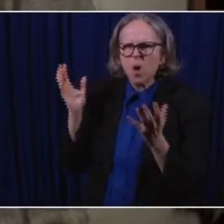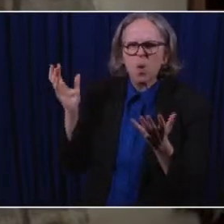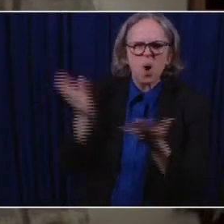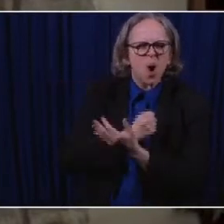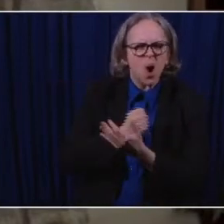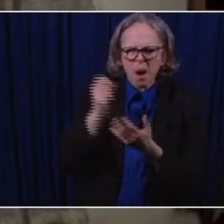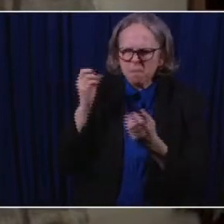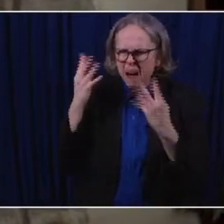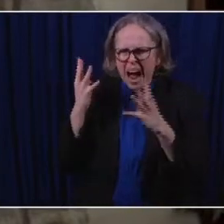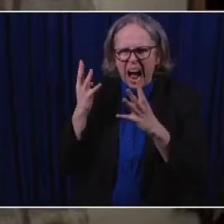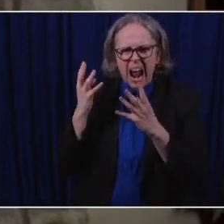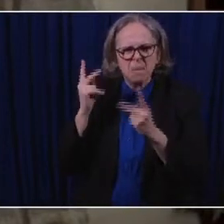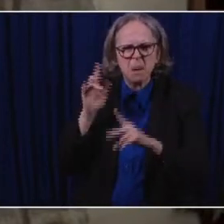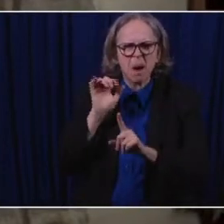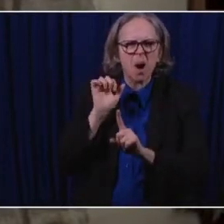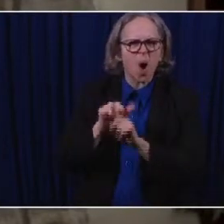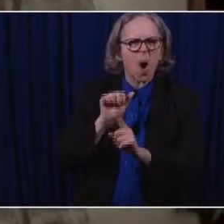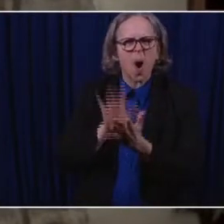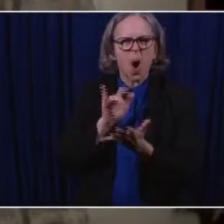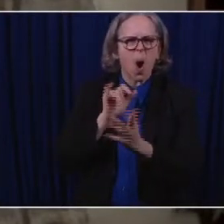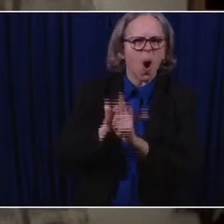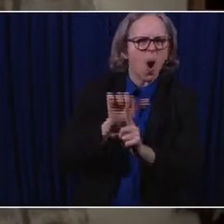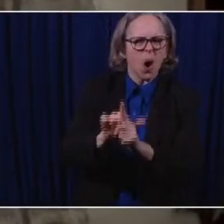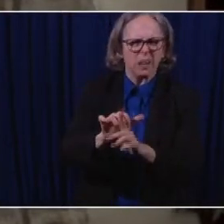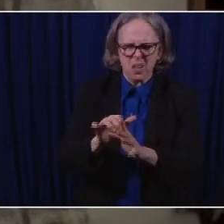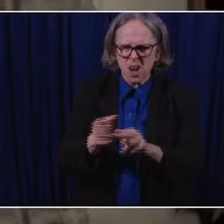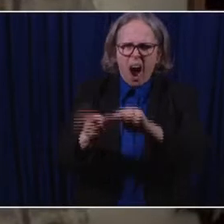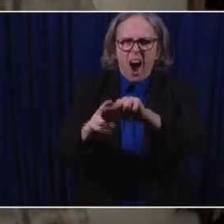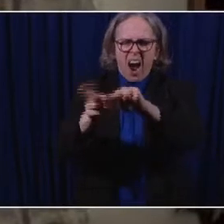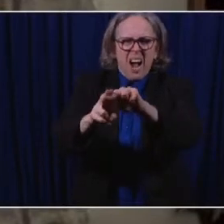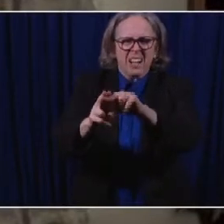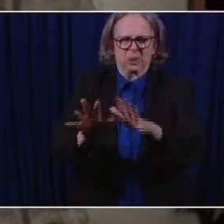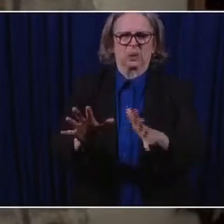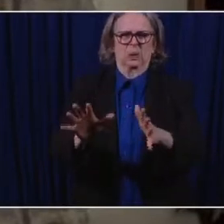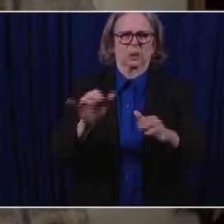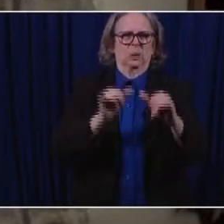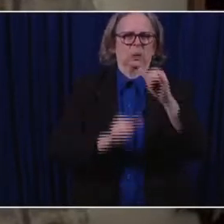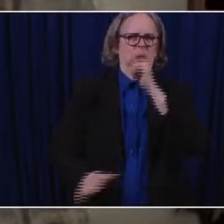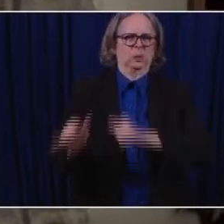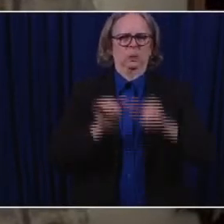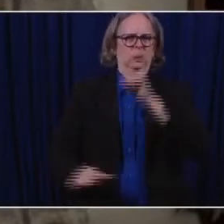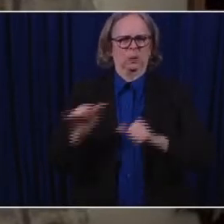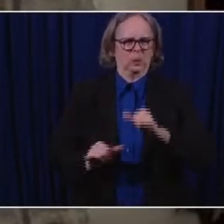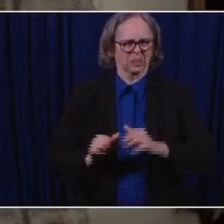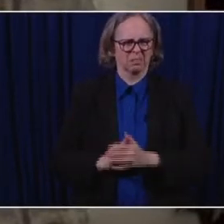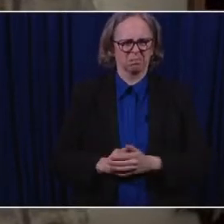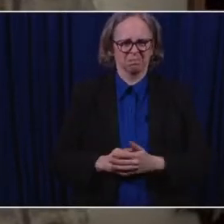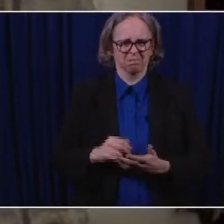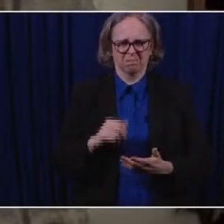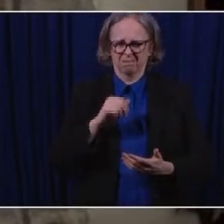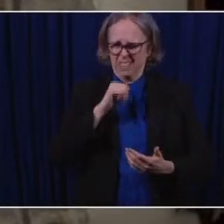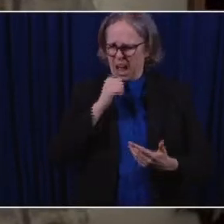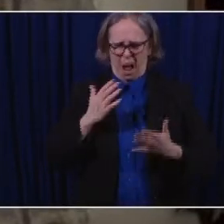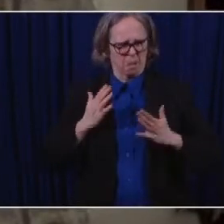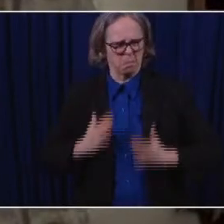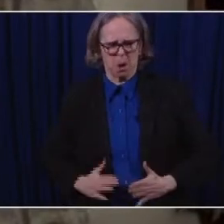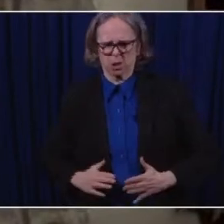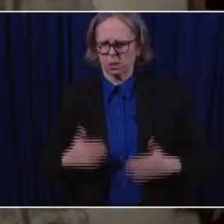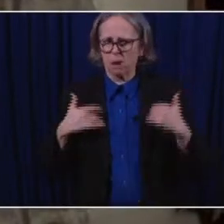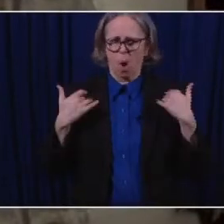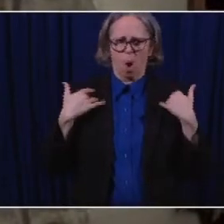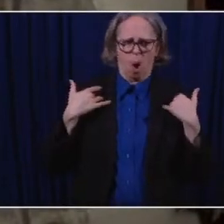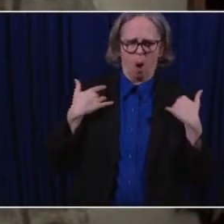I'm not shy at all about reaching out wherever we can get help. Private business deals with these